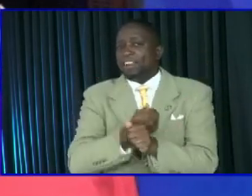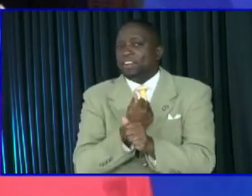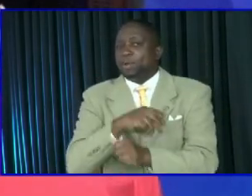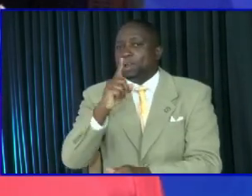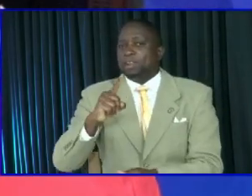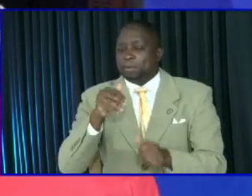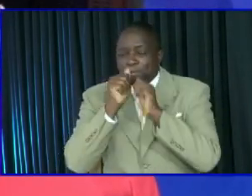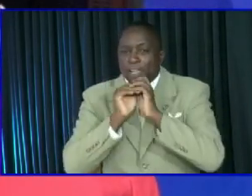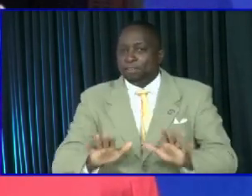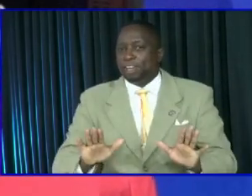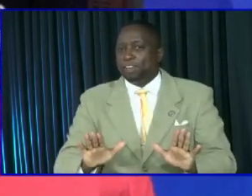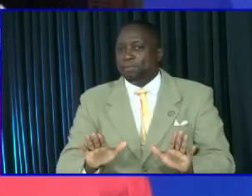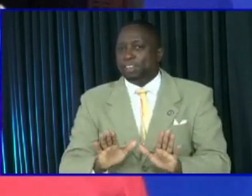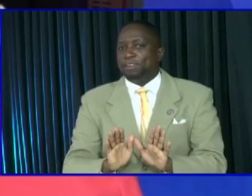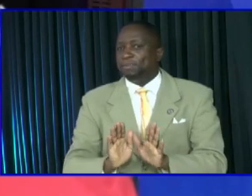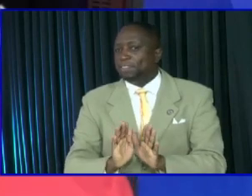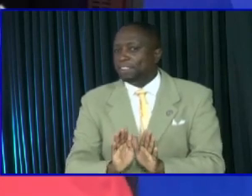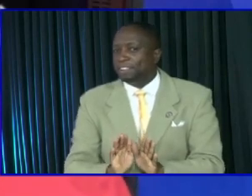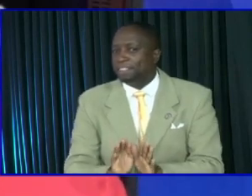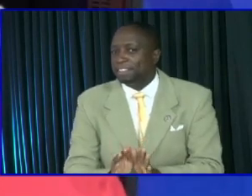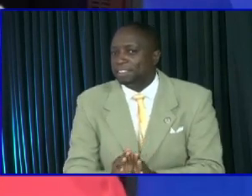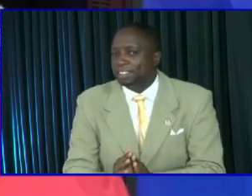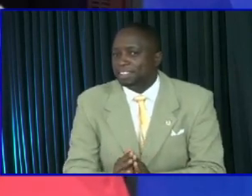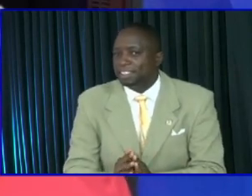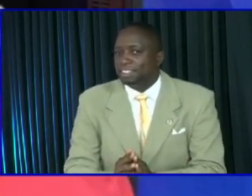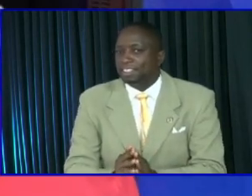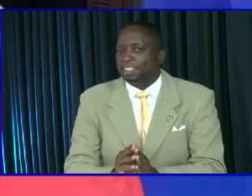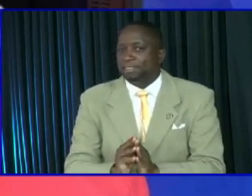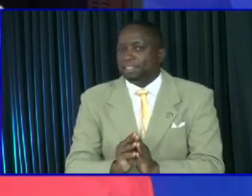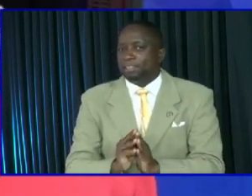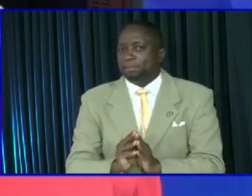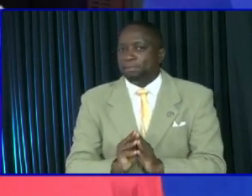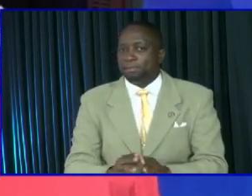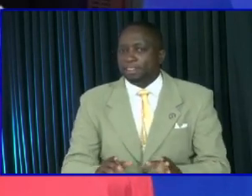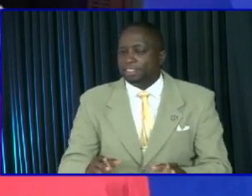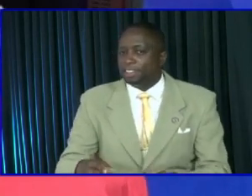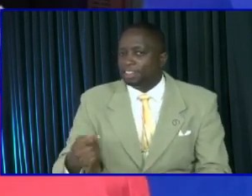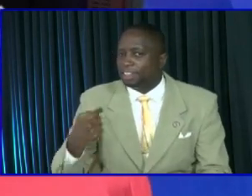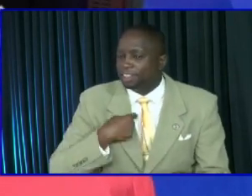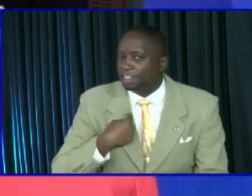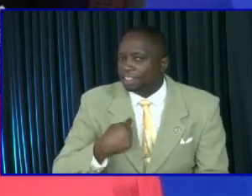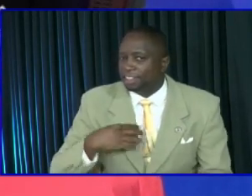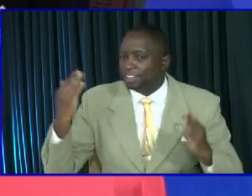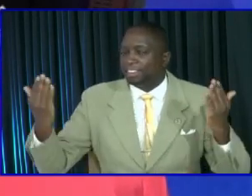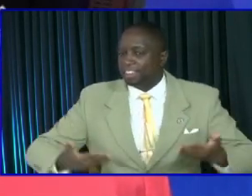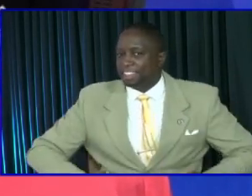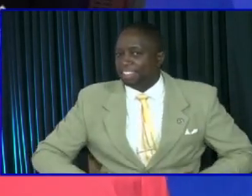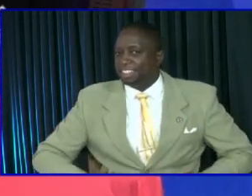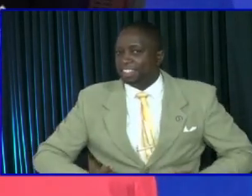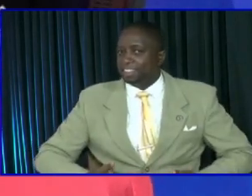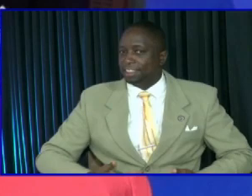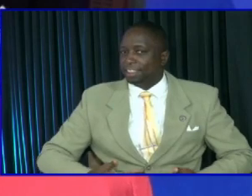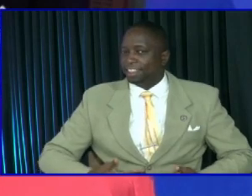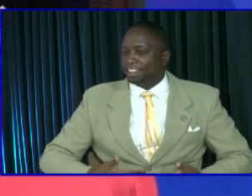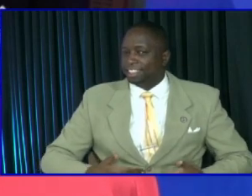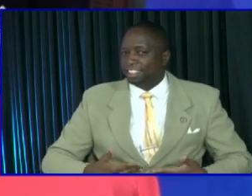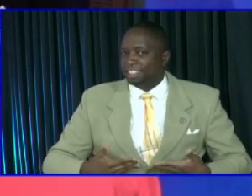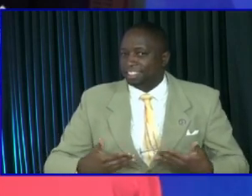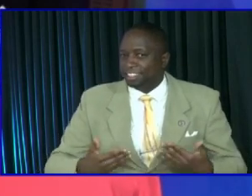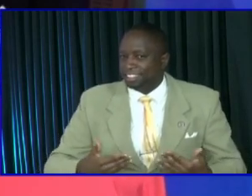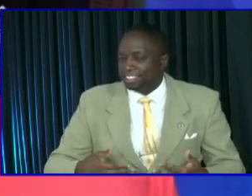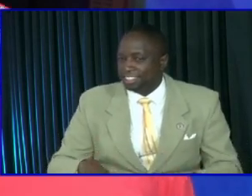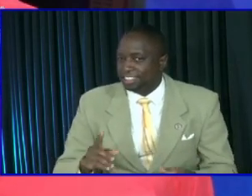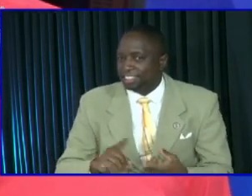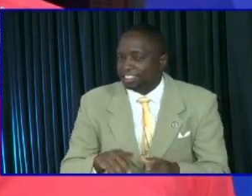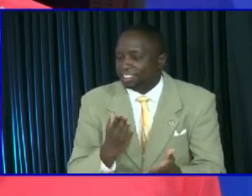you are just a call away to Jesus. I invite each and everyone to like,